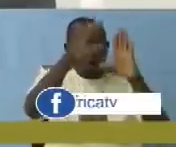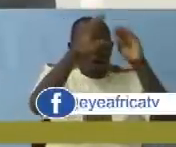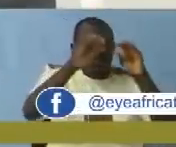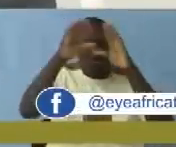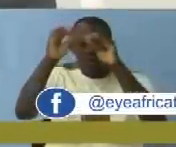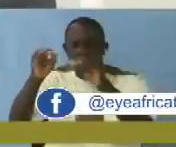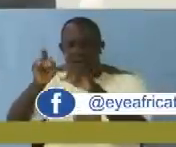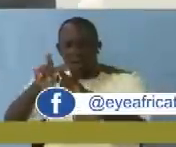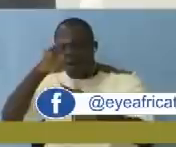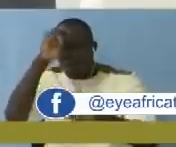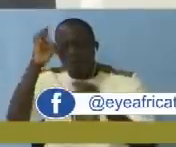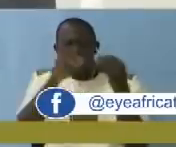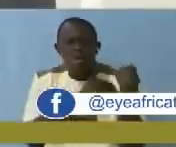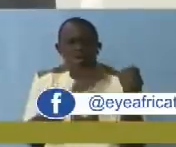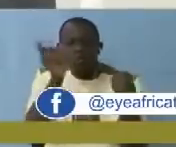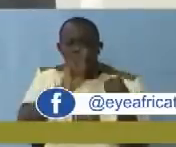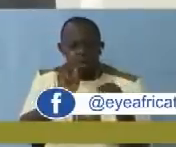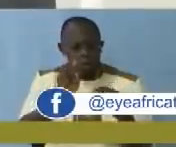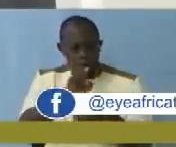organization?